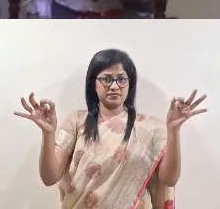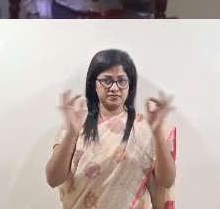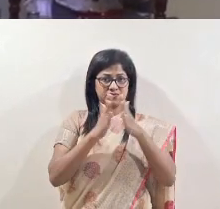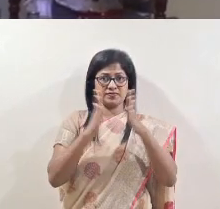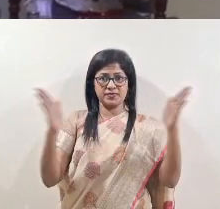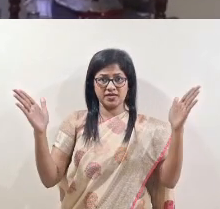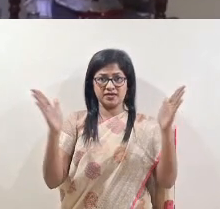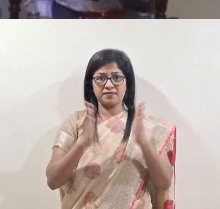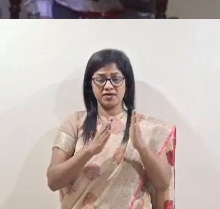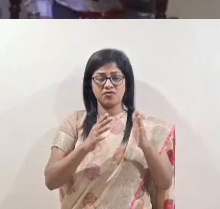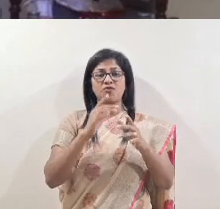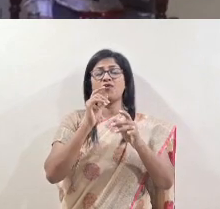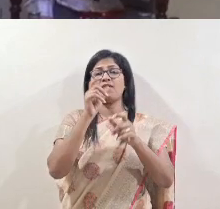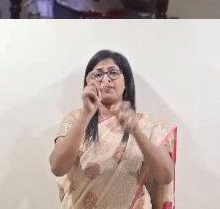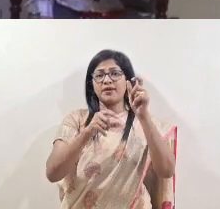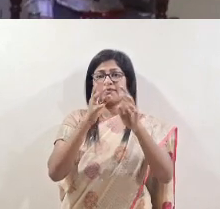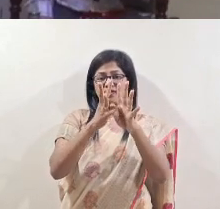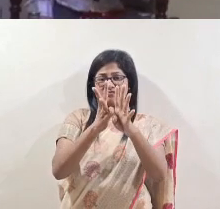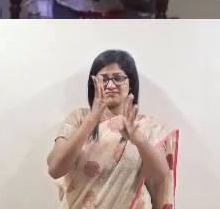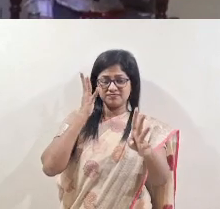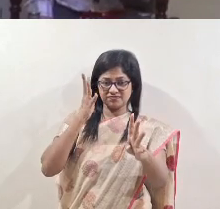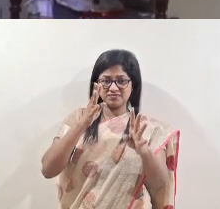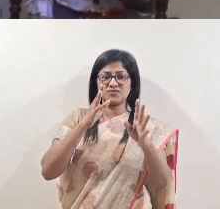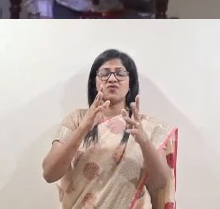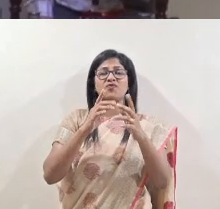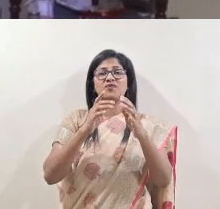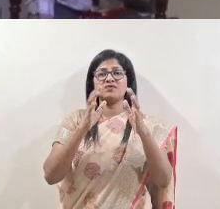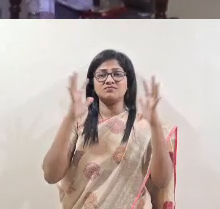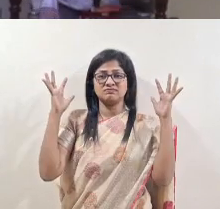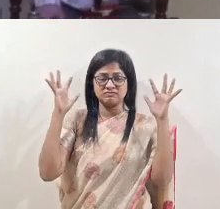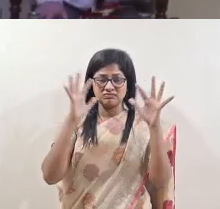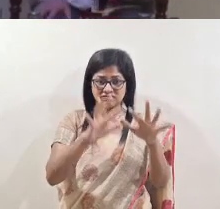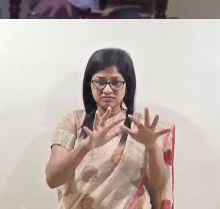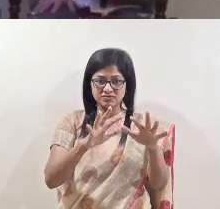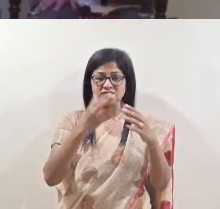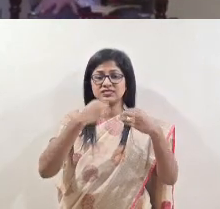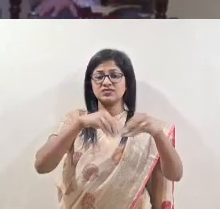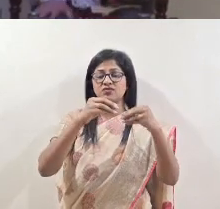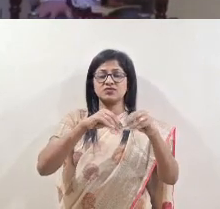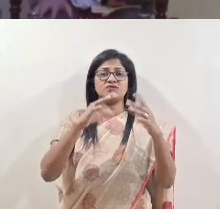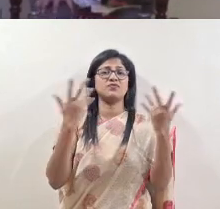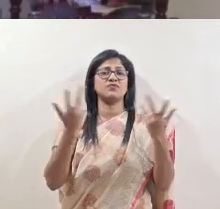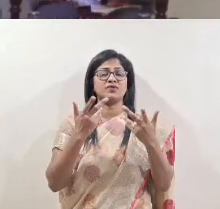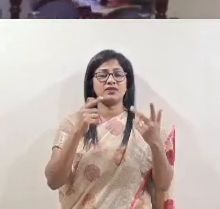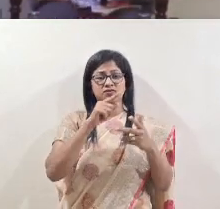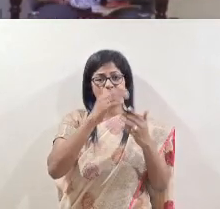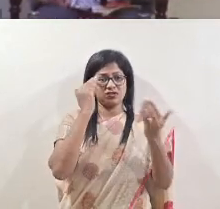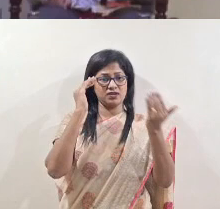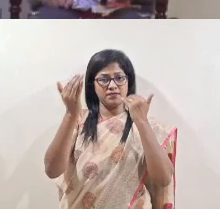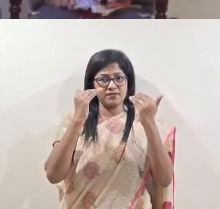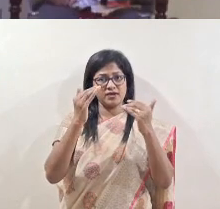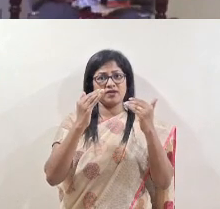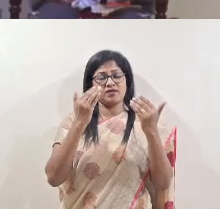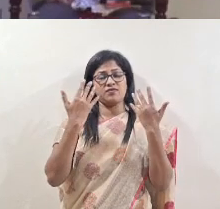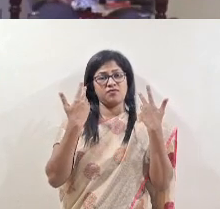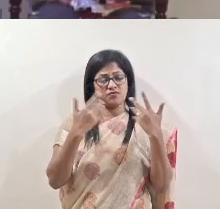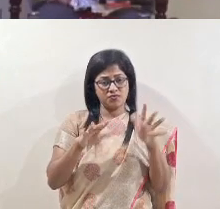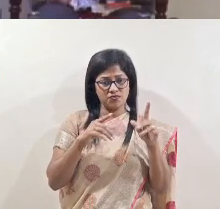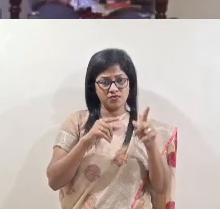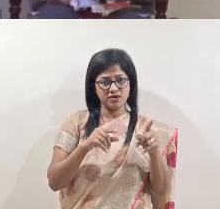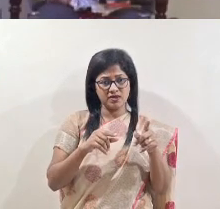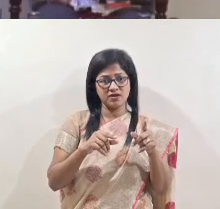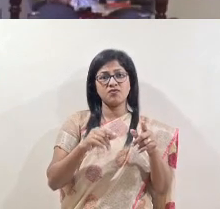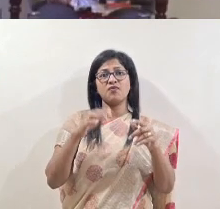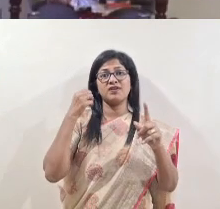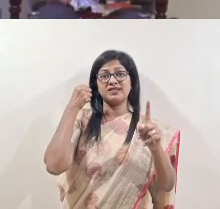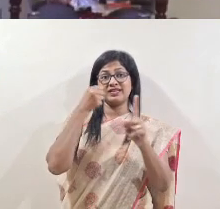queuing or you'll have people gathering around that shop, and depending upon what is sold at that shop. So have you compared the, or you taken, have you considered